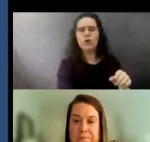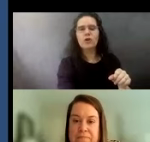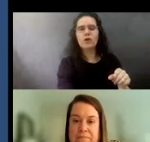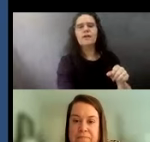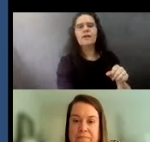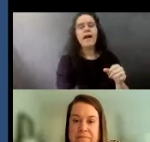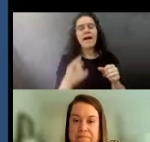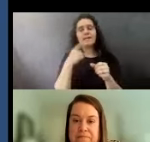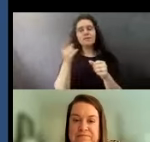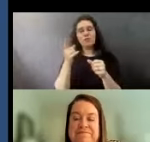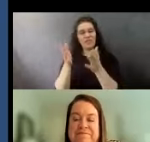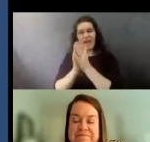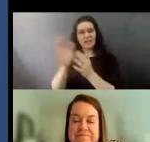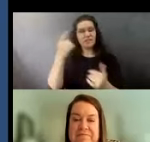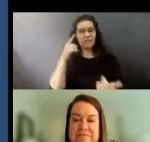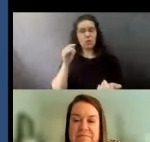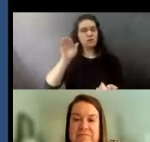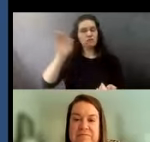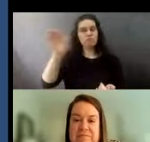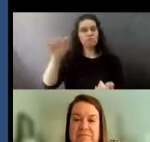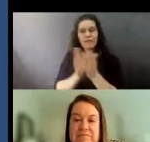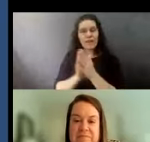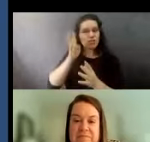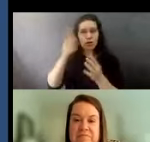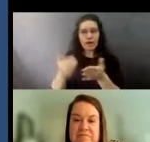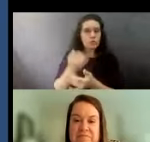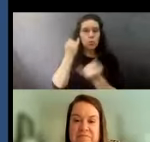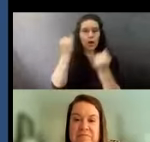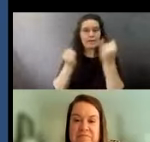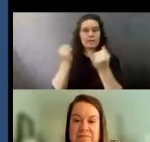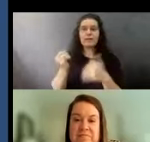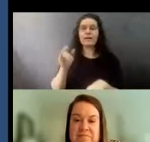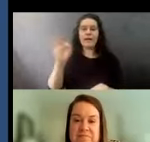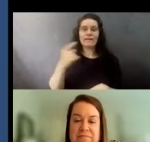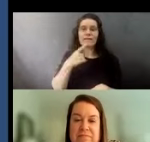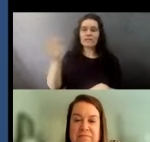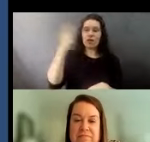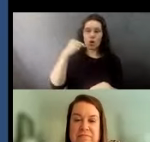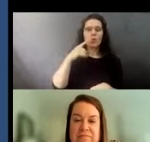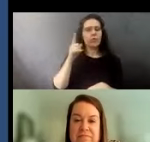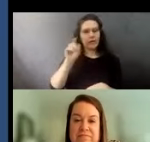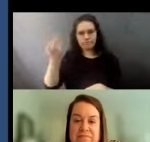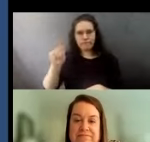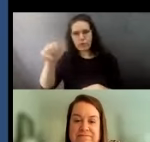employer say no, keep being creative and offering ideas for how to make it work.